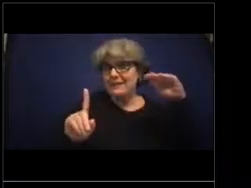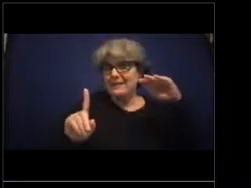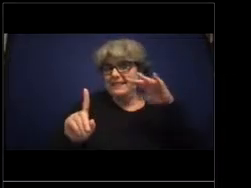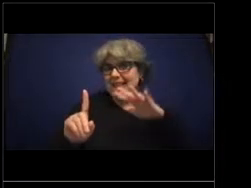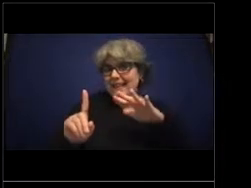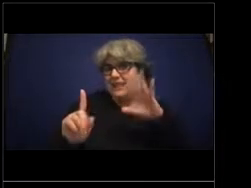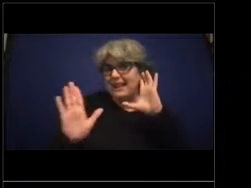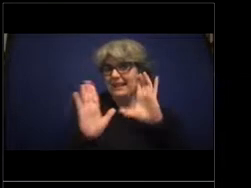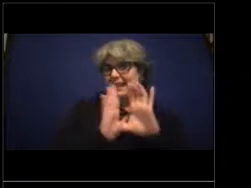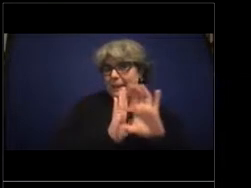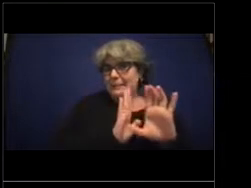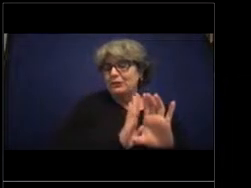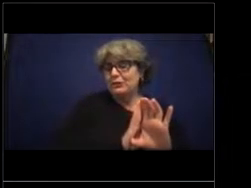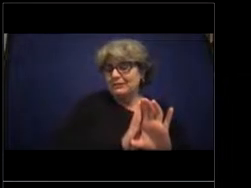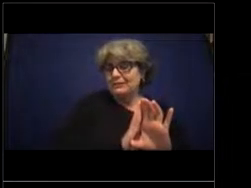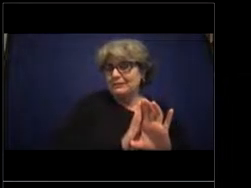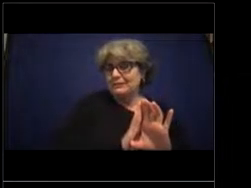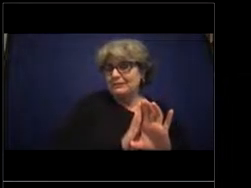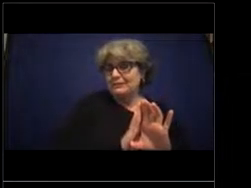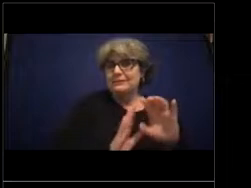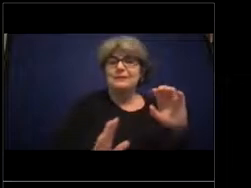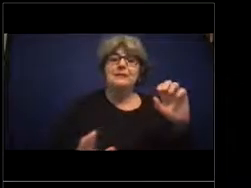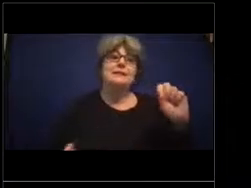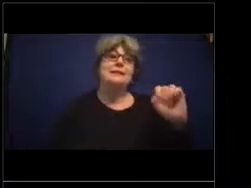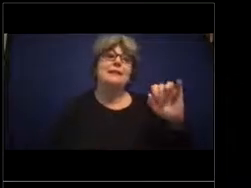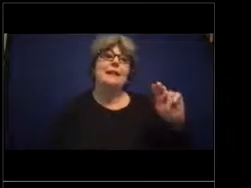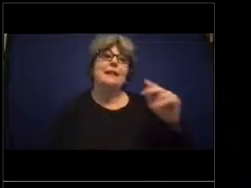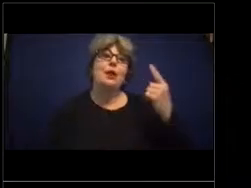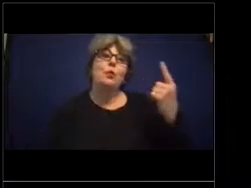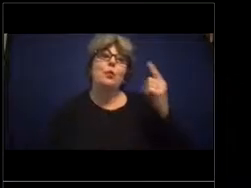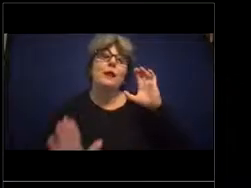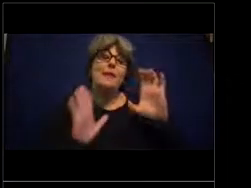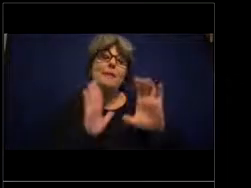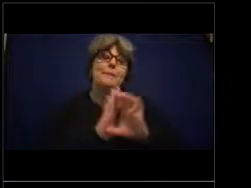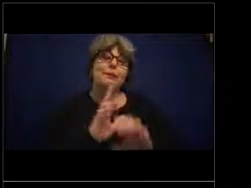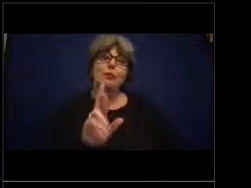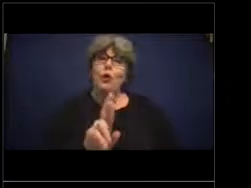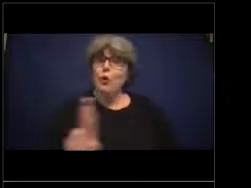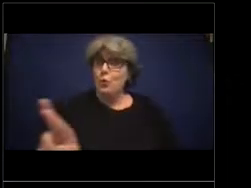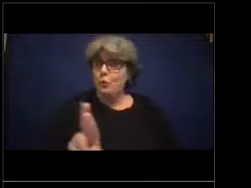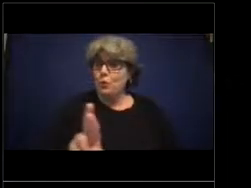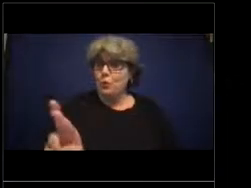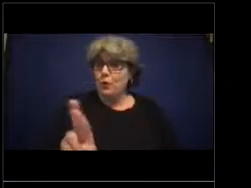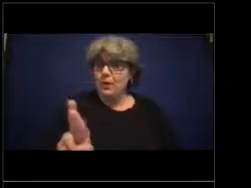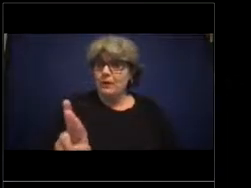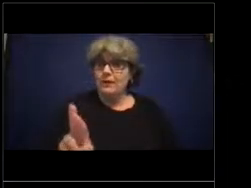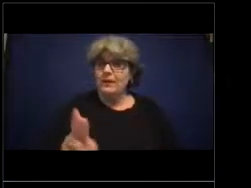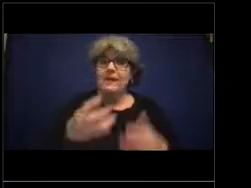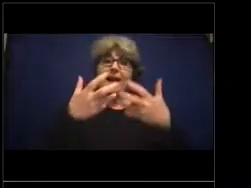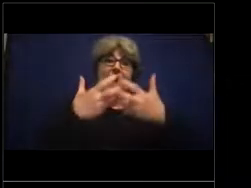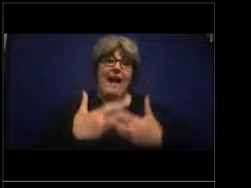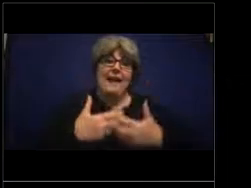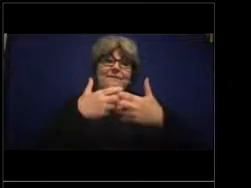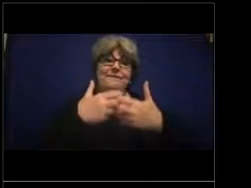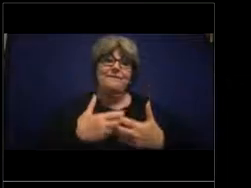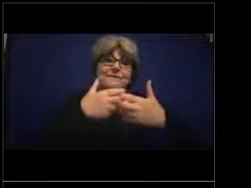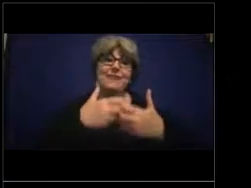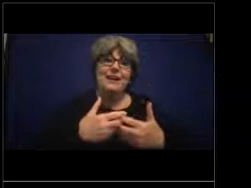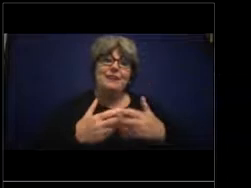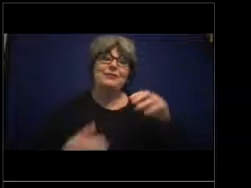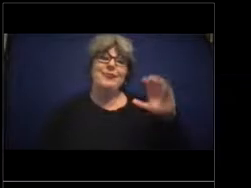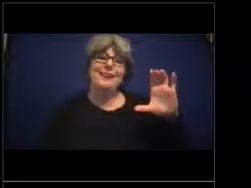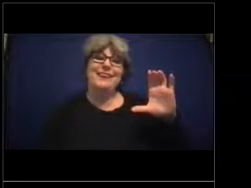these satellite images. So Sienna said, in one of the pictures on the right, it looks like a factory putting out carbon